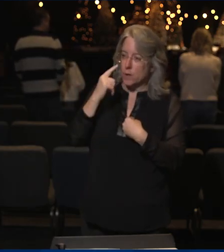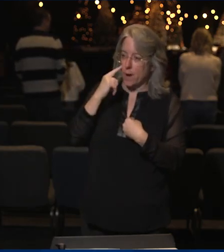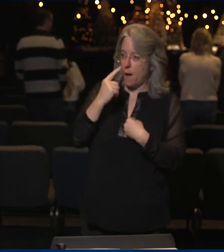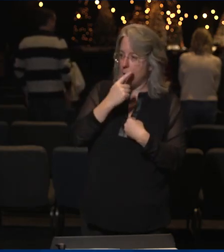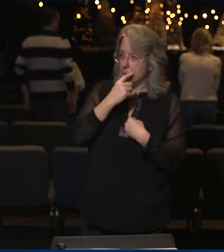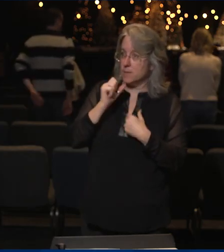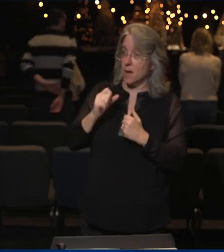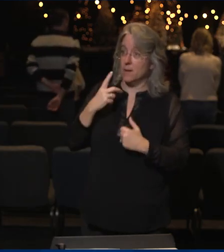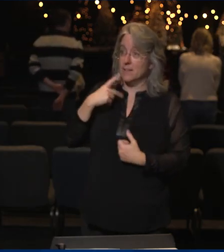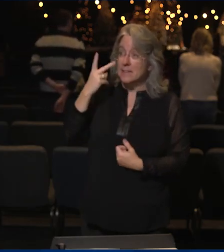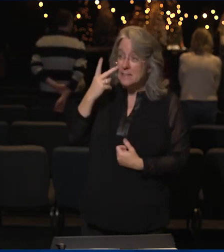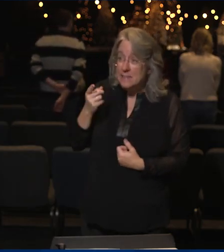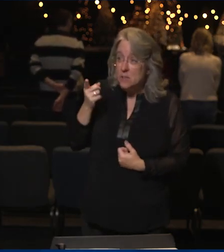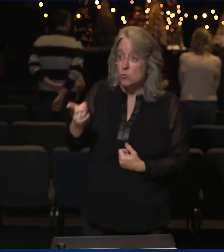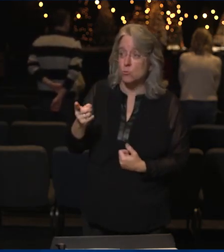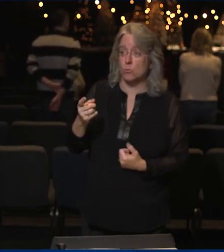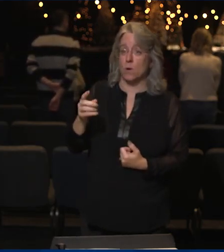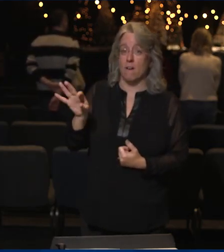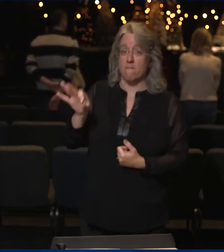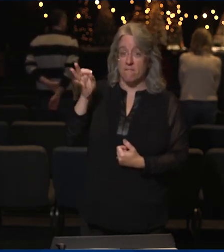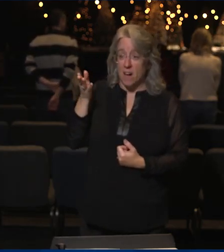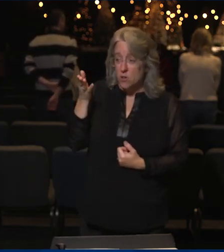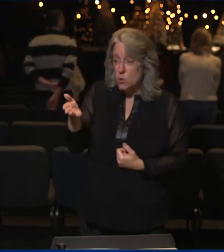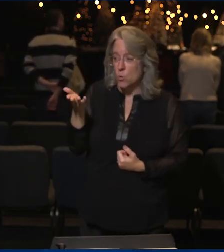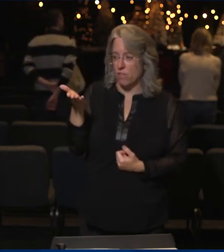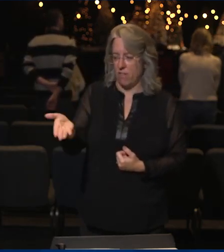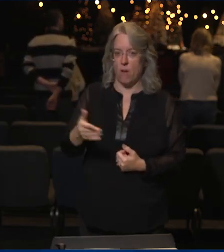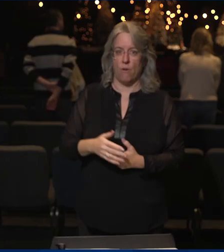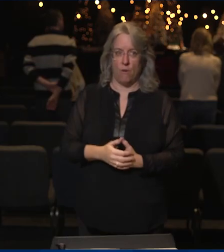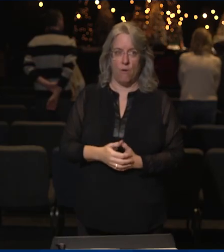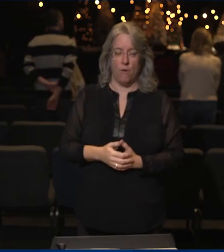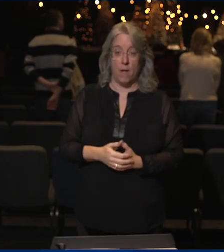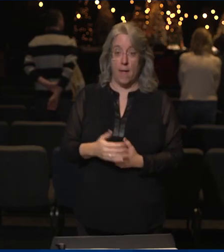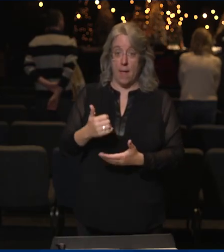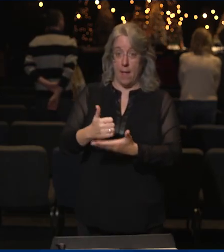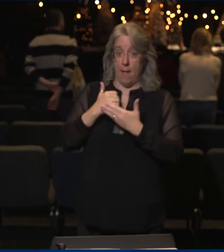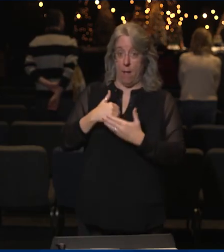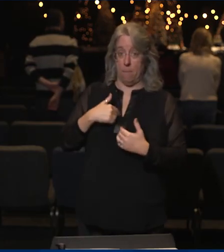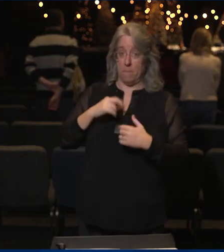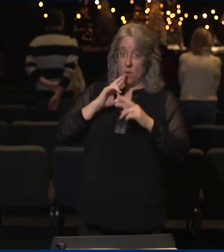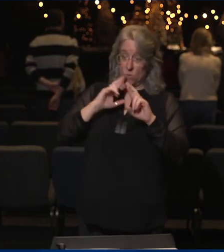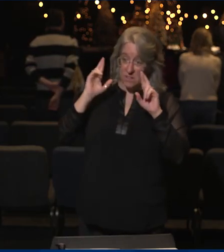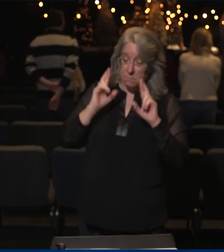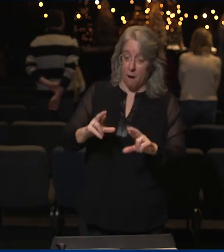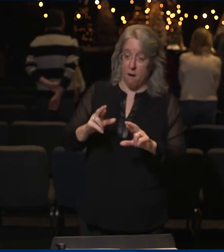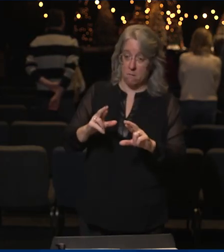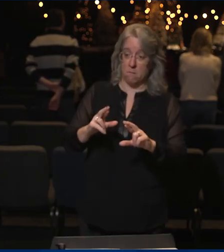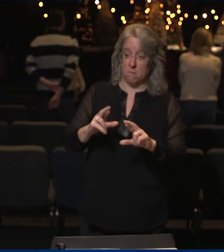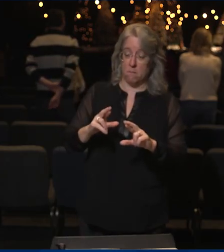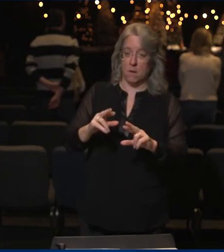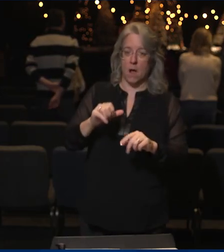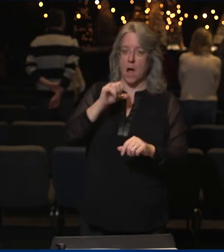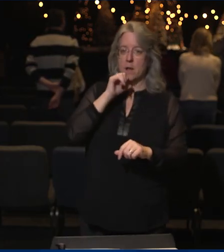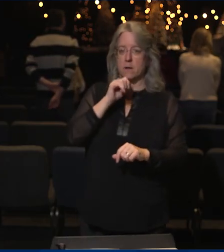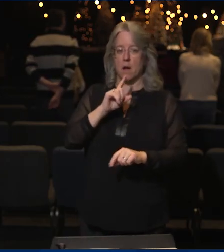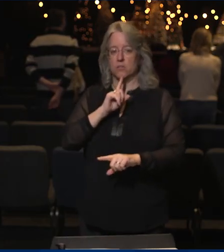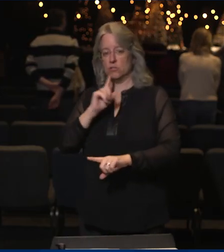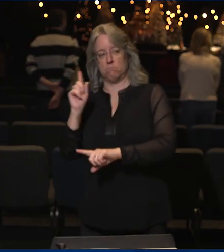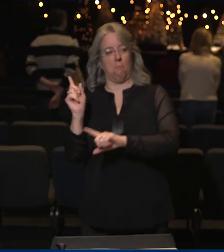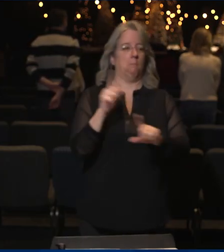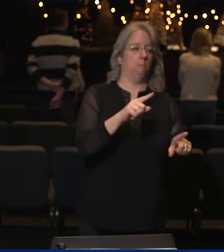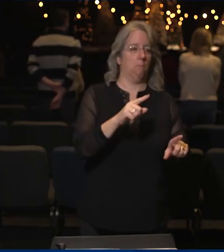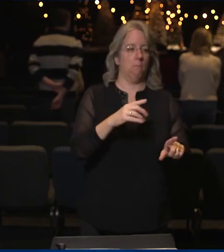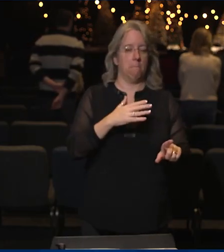and find you in it? Would you help me respond in the way that you would call me to respond and not react out of my own fear